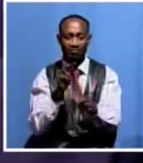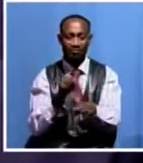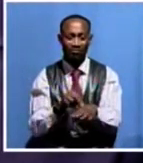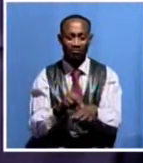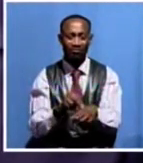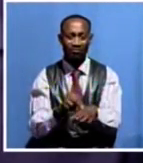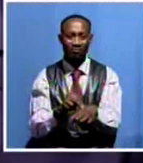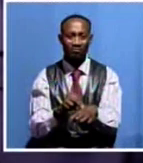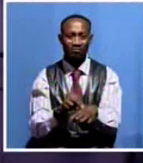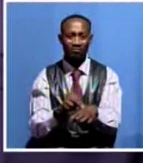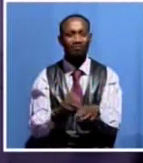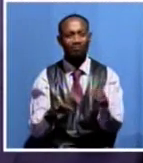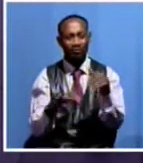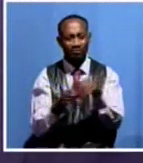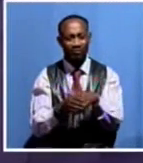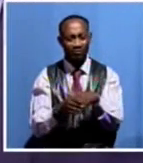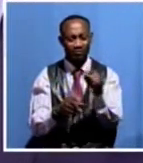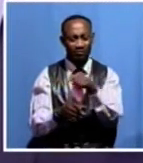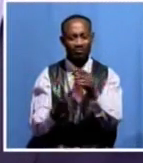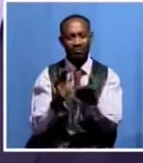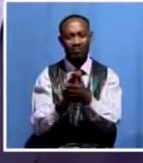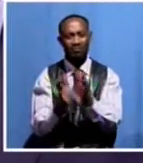I have a limited basket. So it's easier for me to